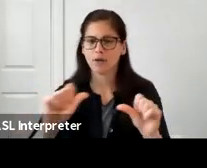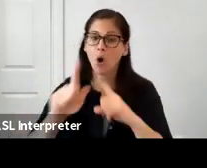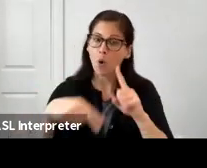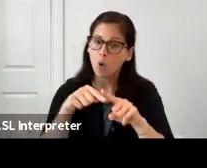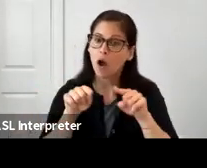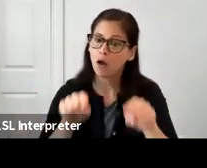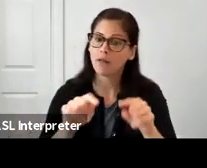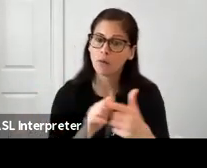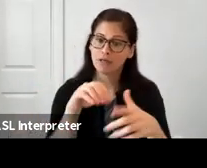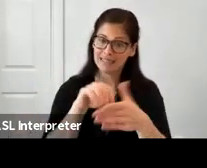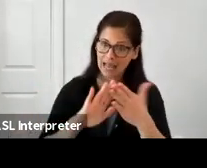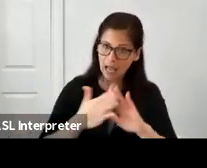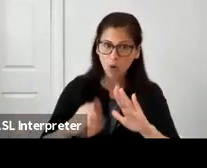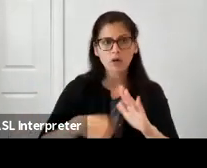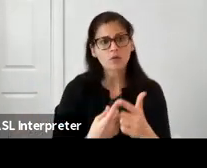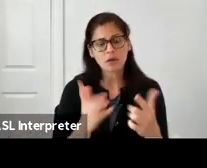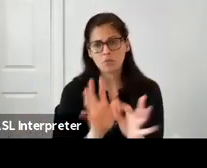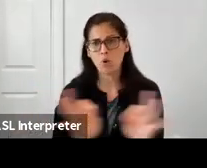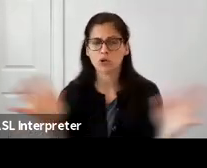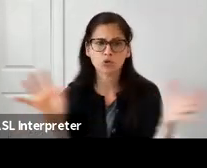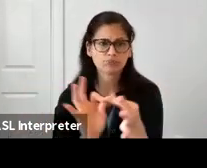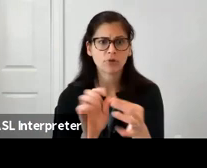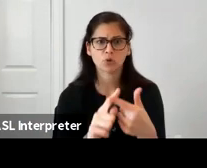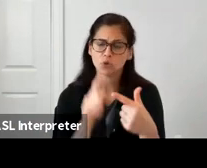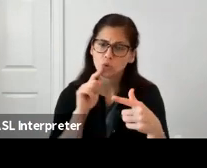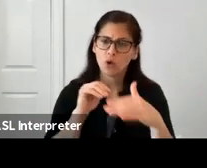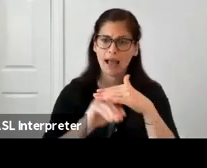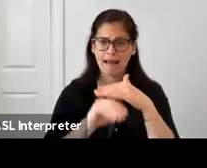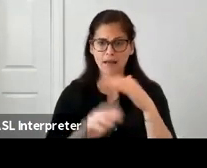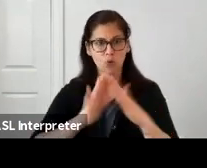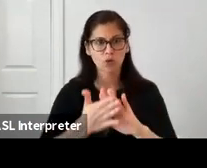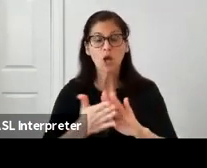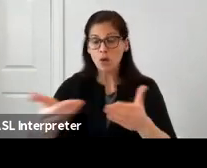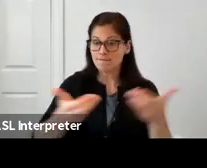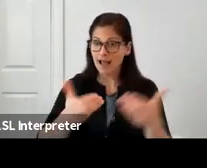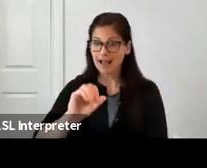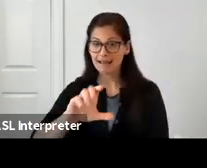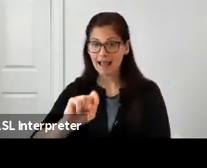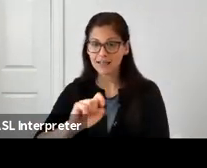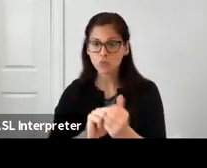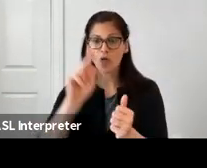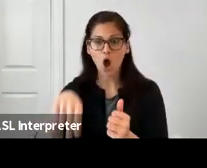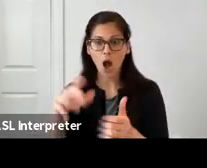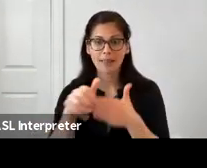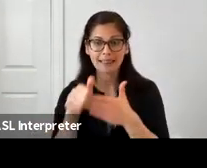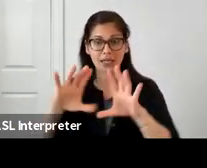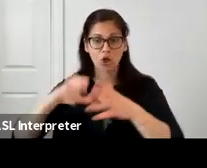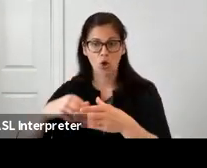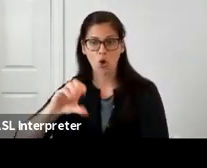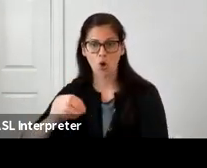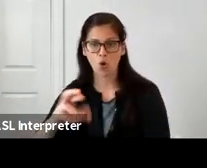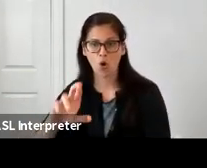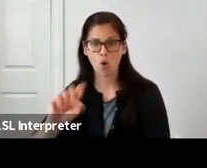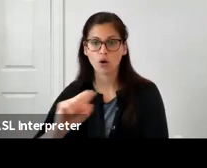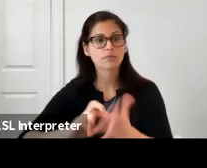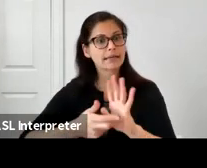them to the cultural access community. We invited the cast to come to a meeting with the UP lead cohort, where they were able to talk